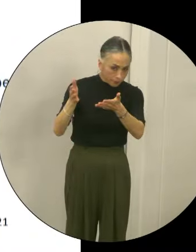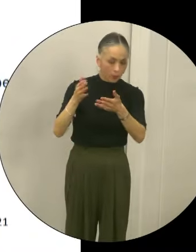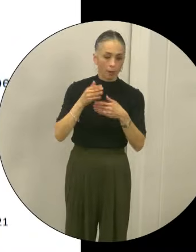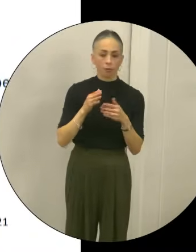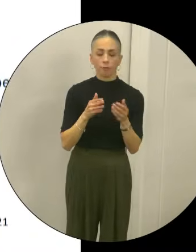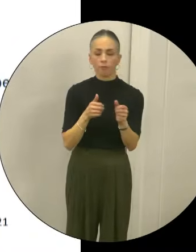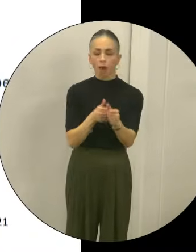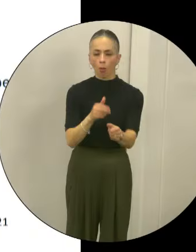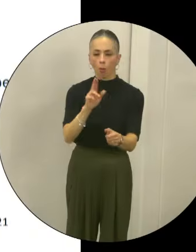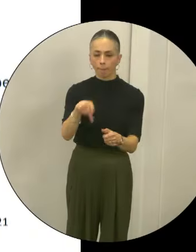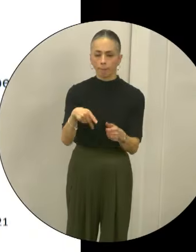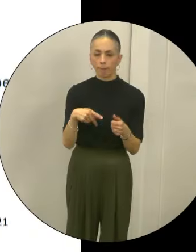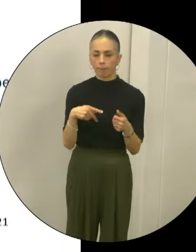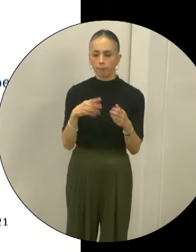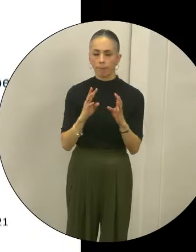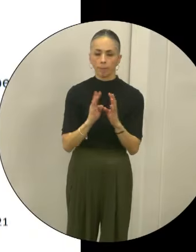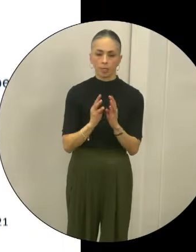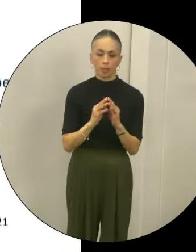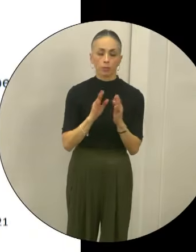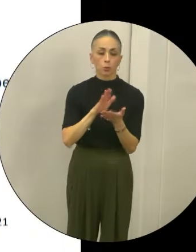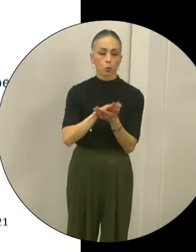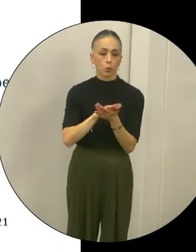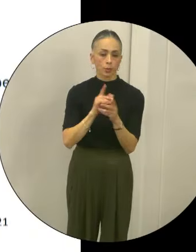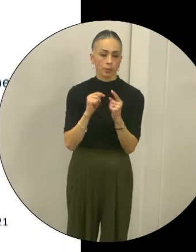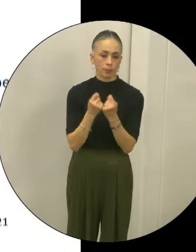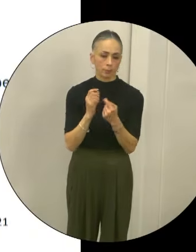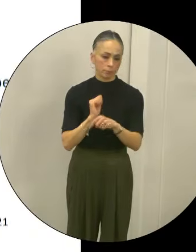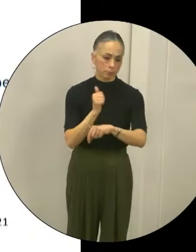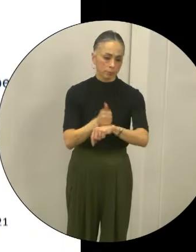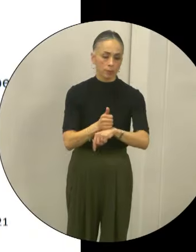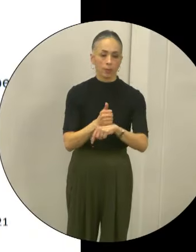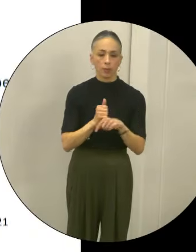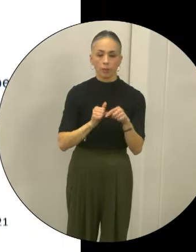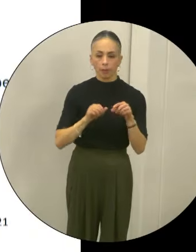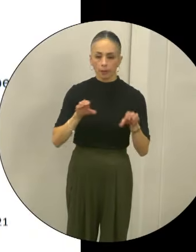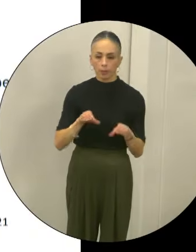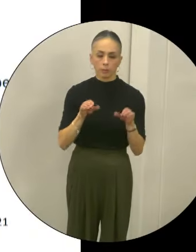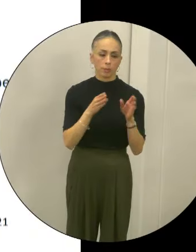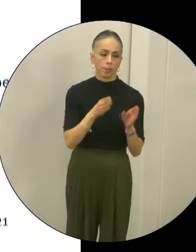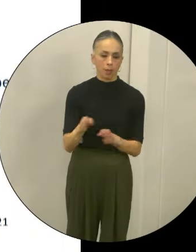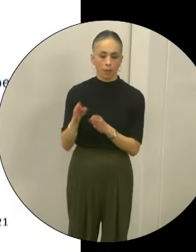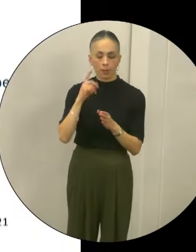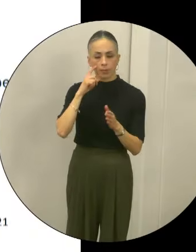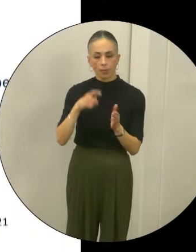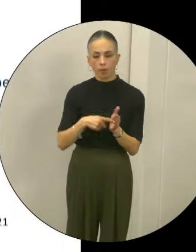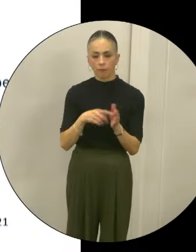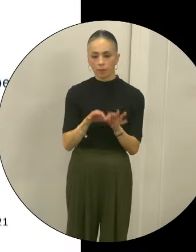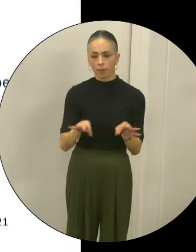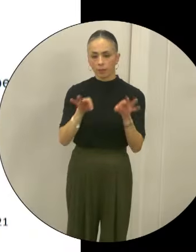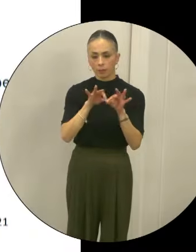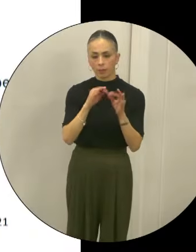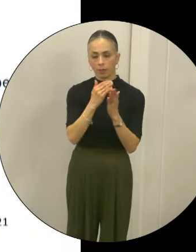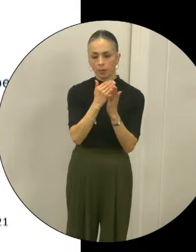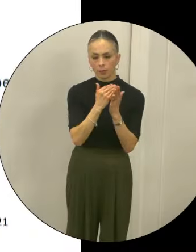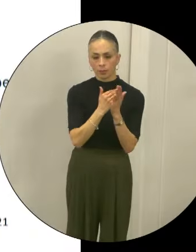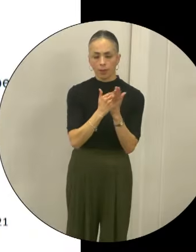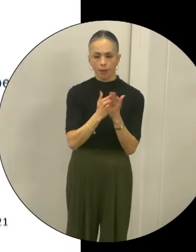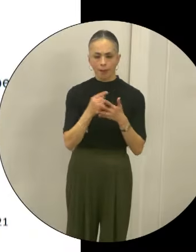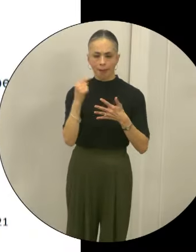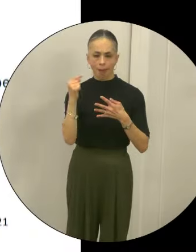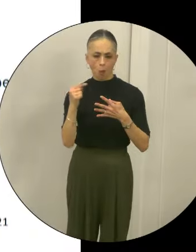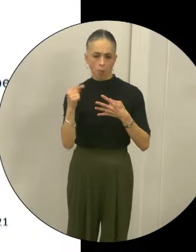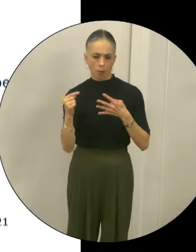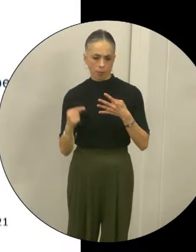meeting in which school teams then develop an action plan that identifies key themes and outlines targeted strategies to address